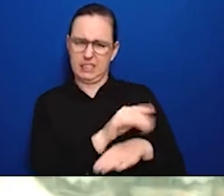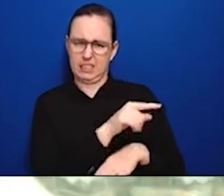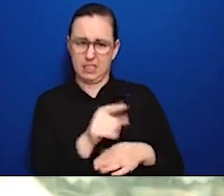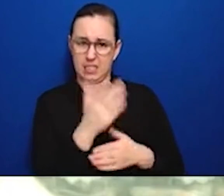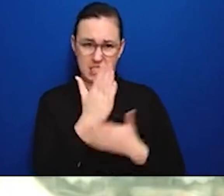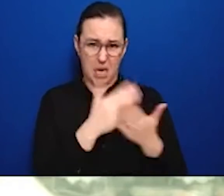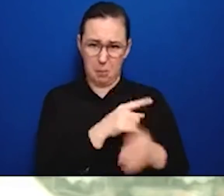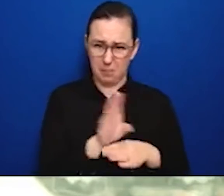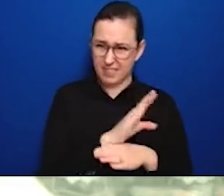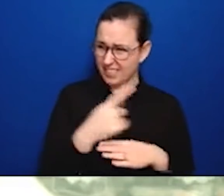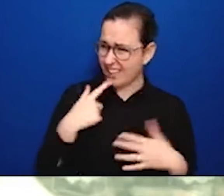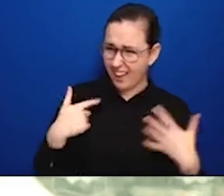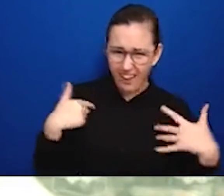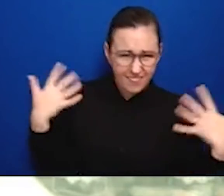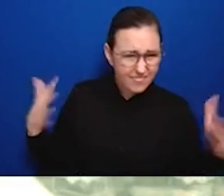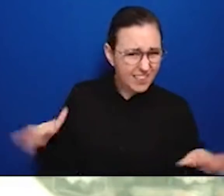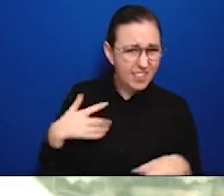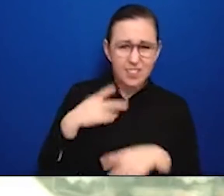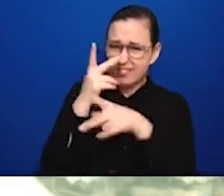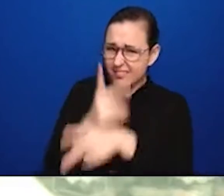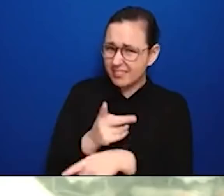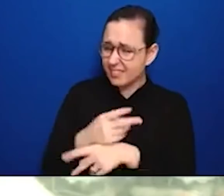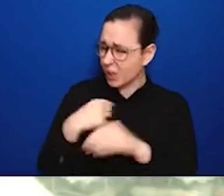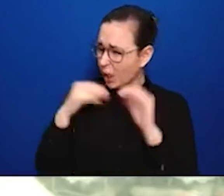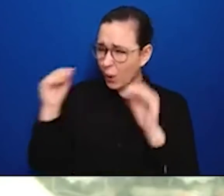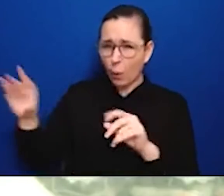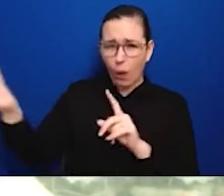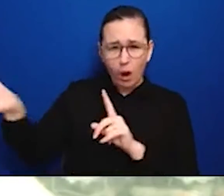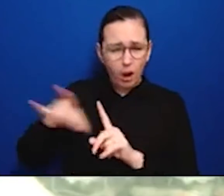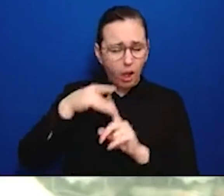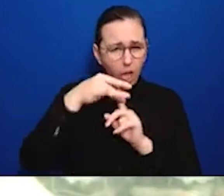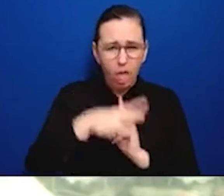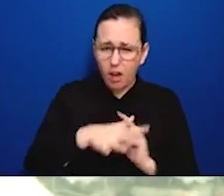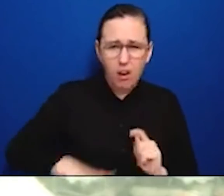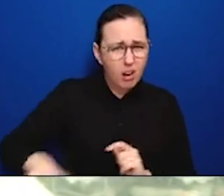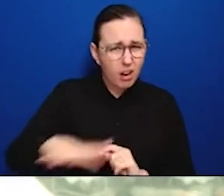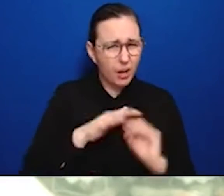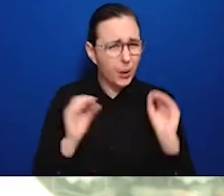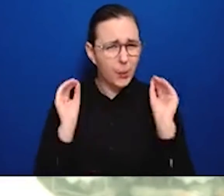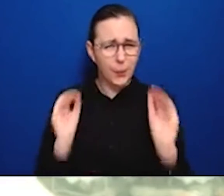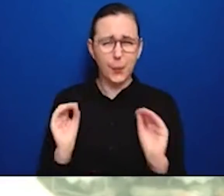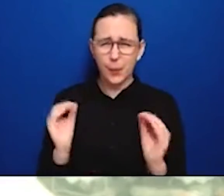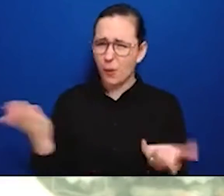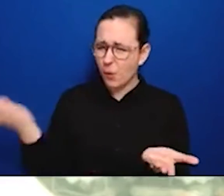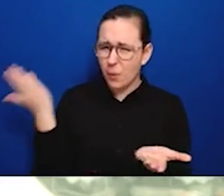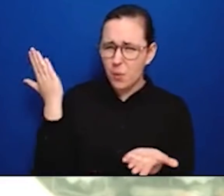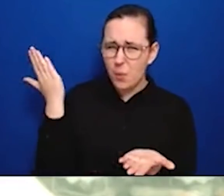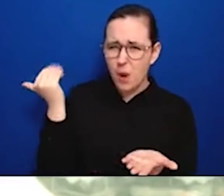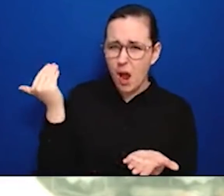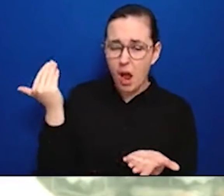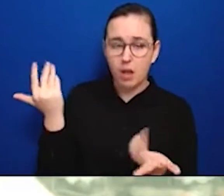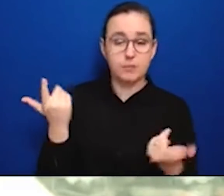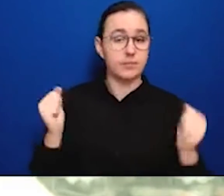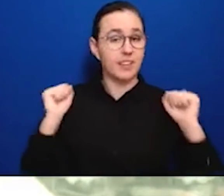necessary, haven't seen any spread in their locations, and just wondering why, specifically